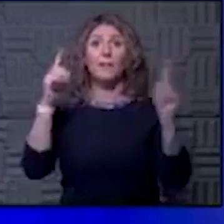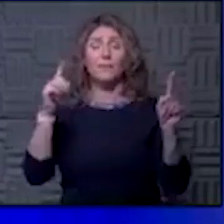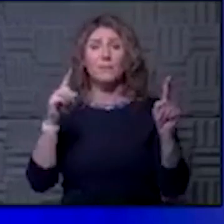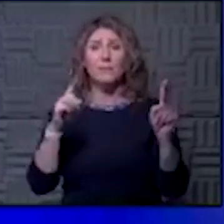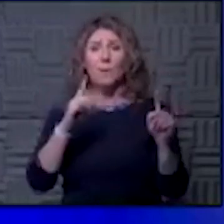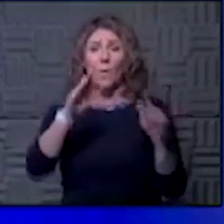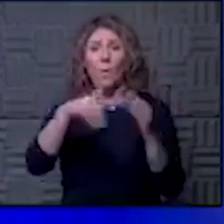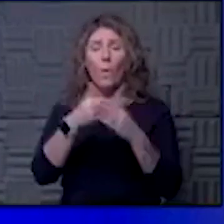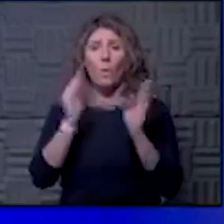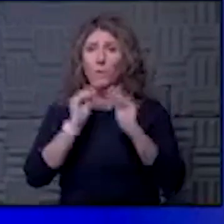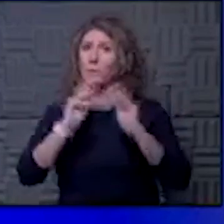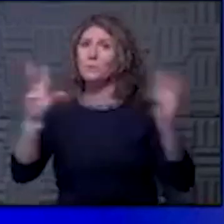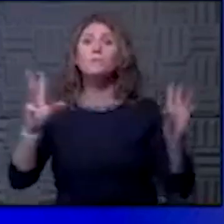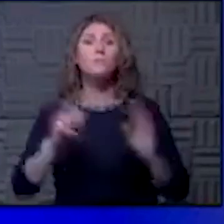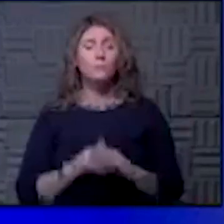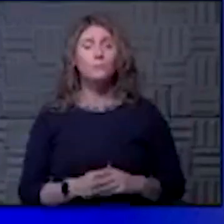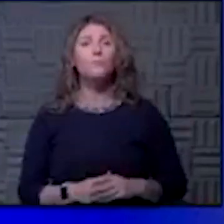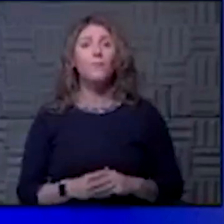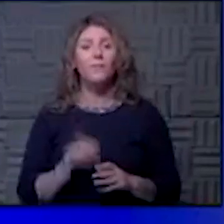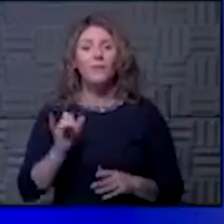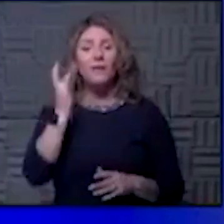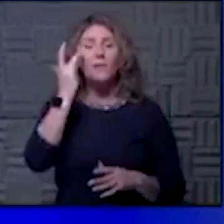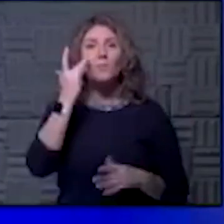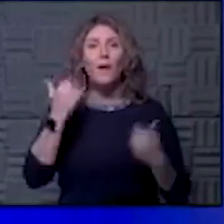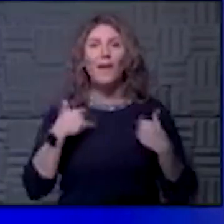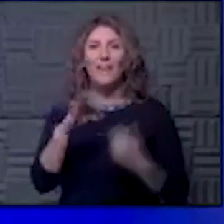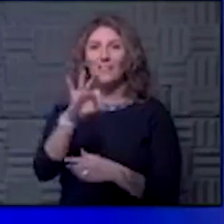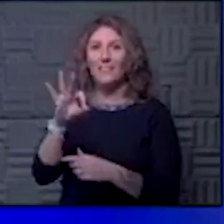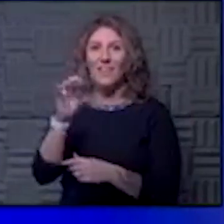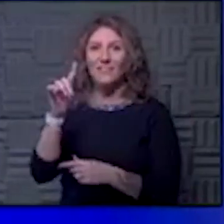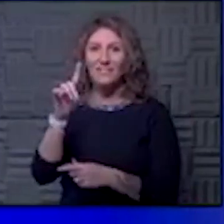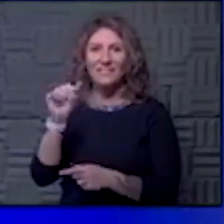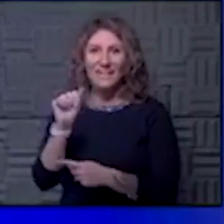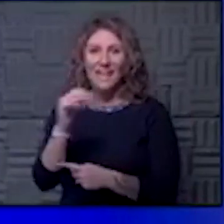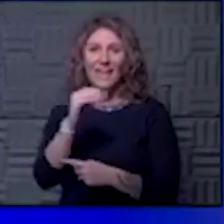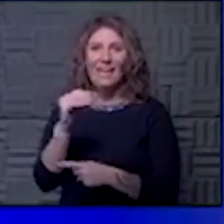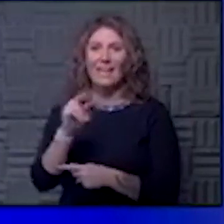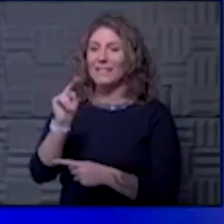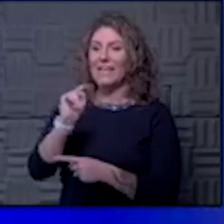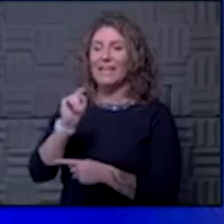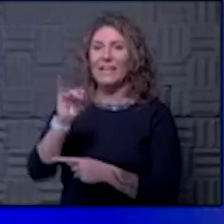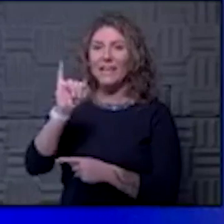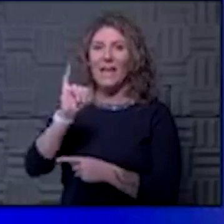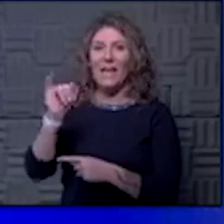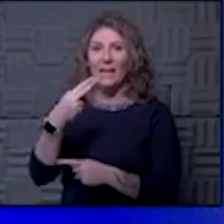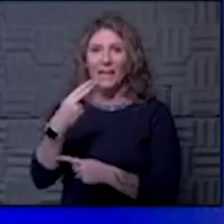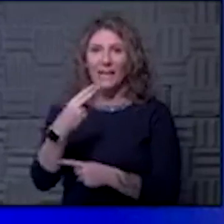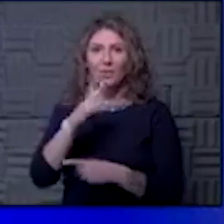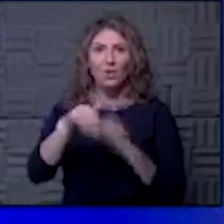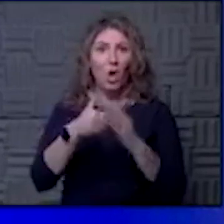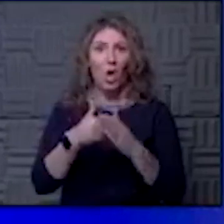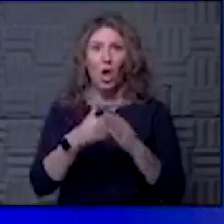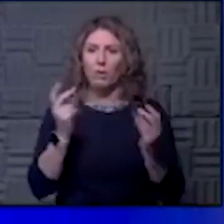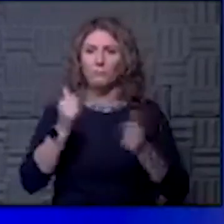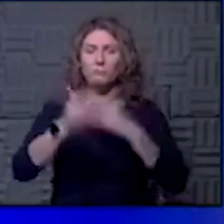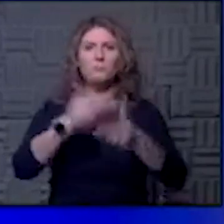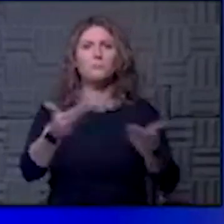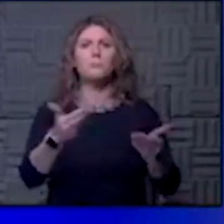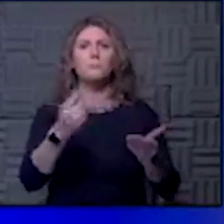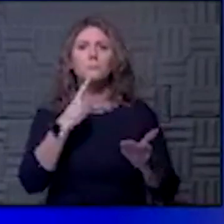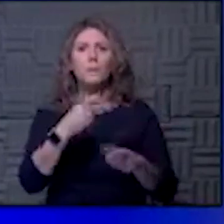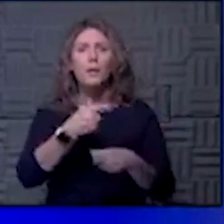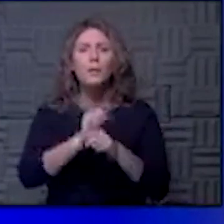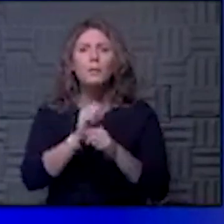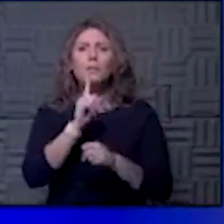that will be transparent as well. And that's why we do have the FDA and the NIH and Operation Warp Speed all working together to make sure